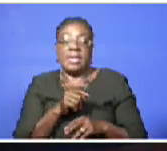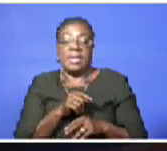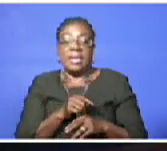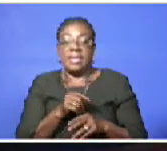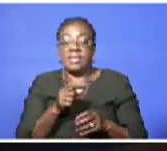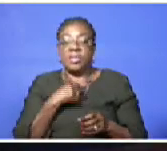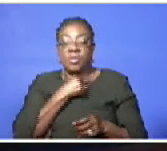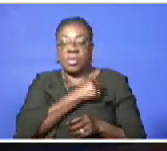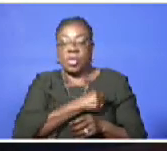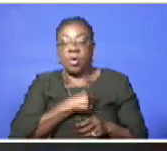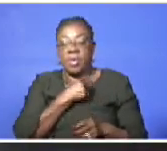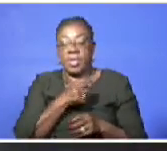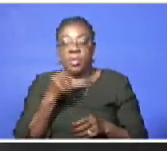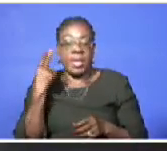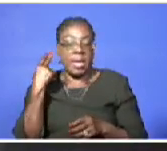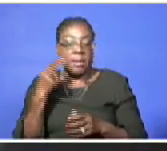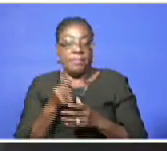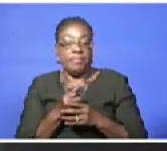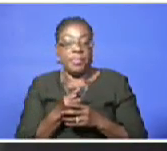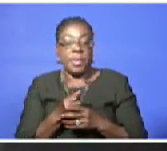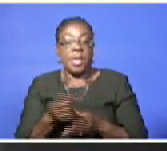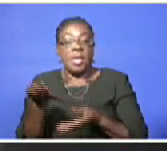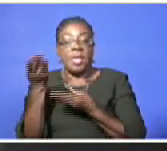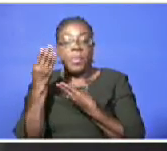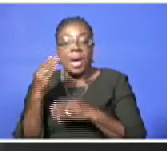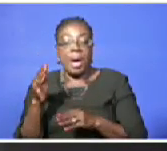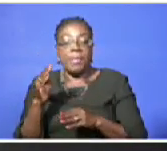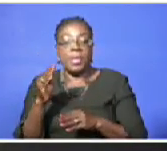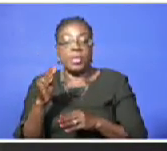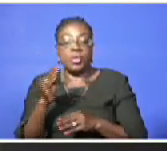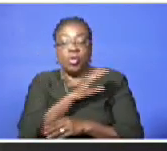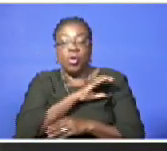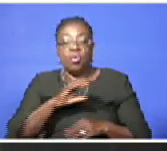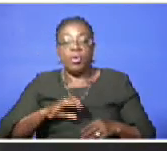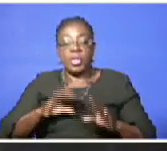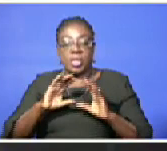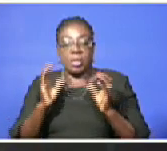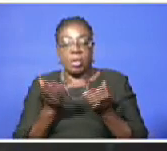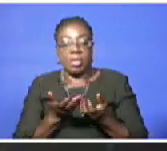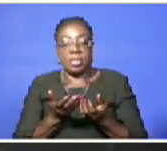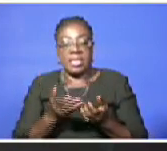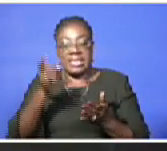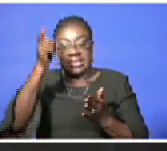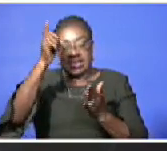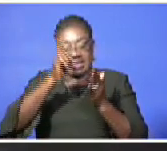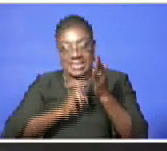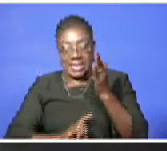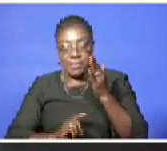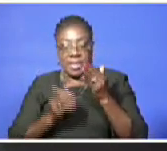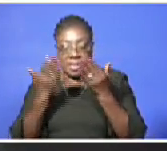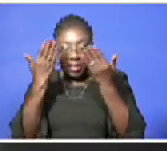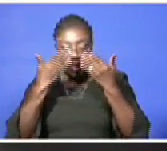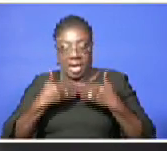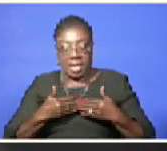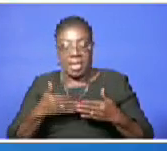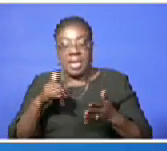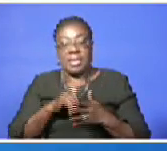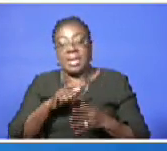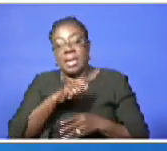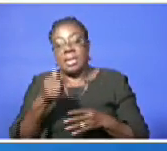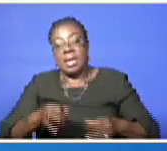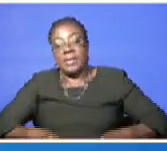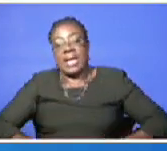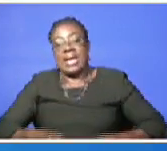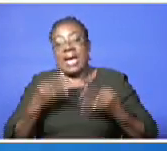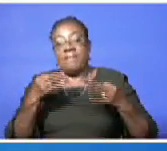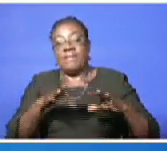and time. The Bahamas Christian Council is deeply saddened and equally outraged that another life has been taken in the